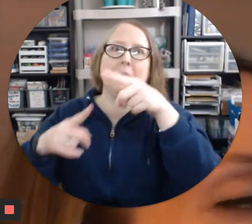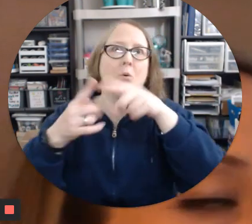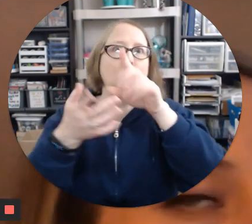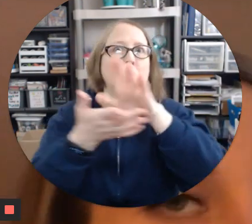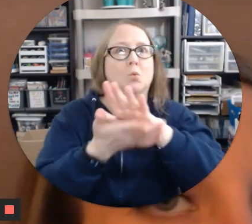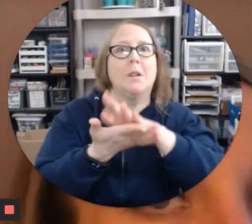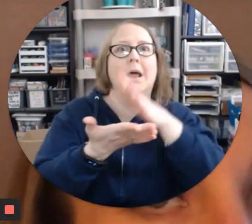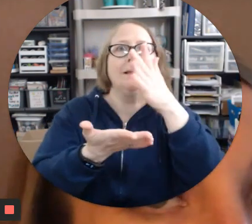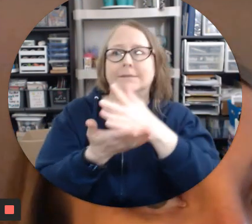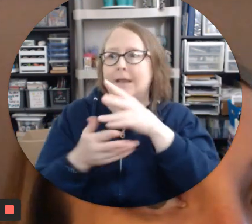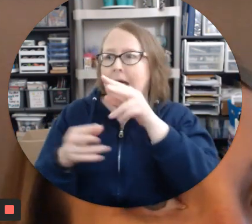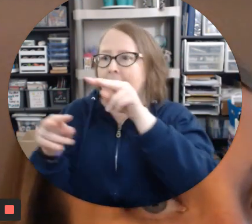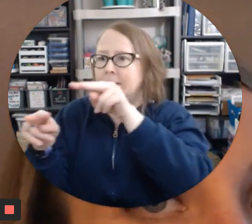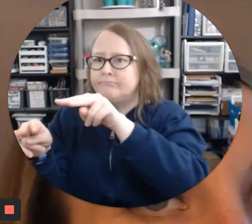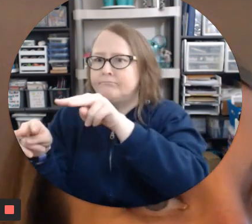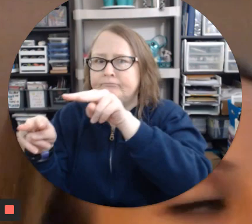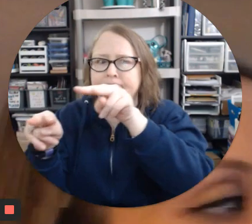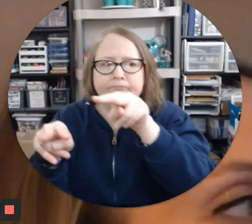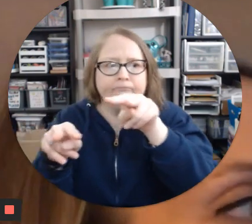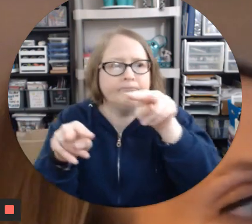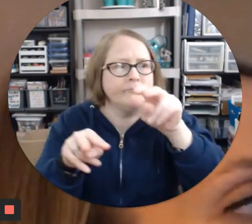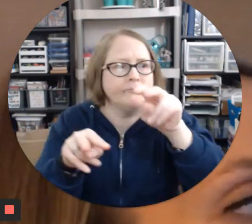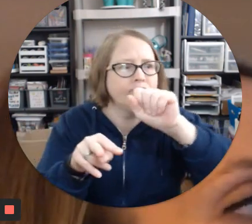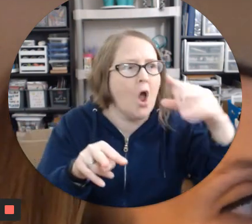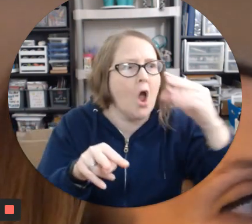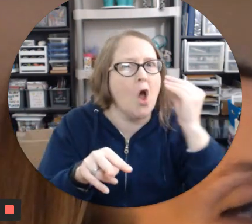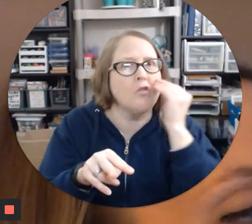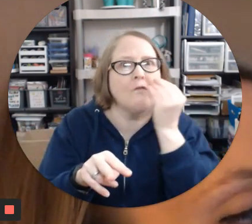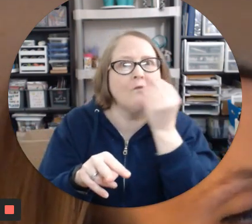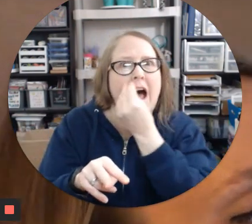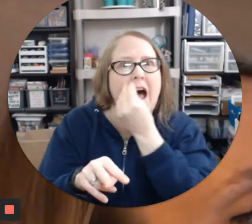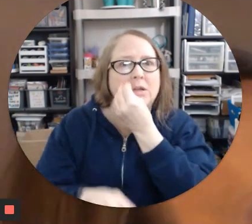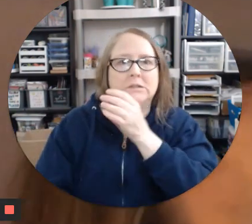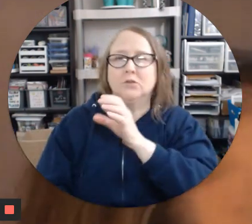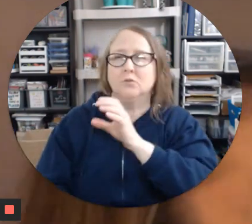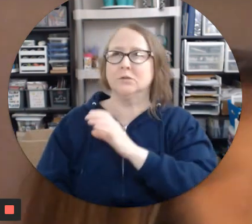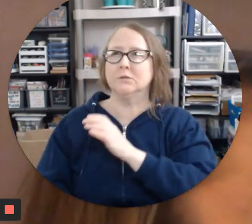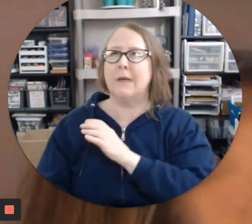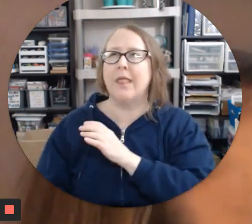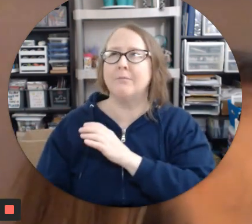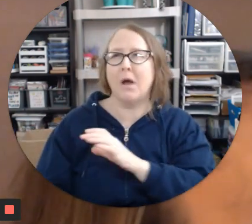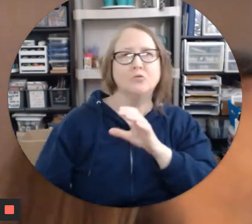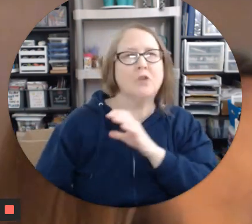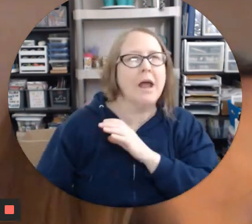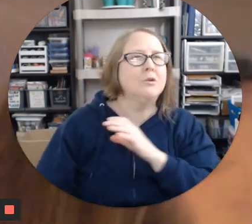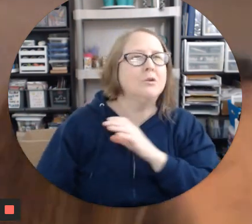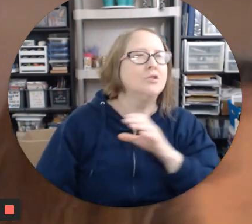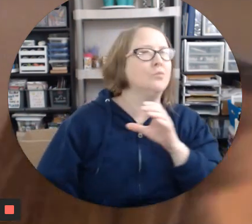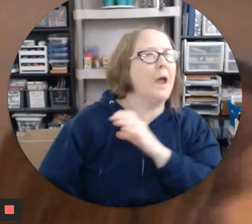flower. Chrysanthemum, chrysanthemum, chrysanthemum, the flowers seemed to say.